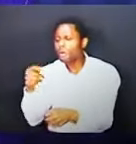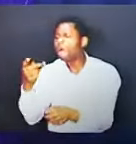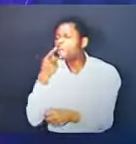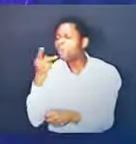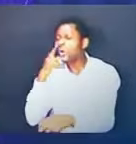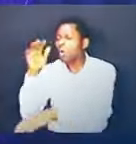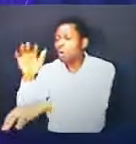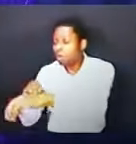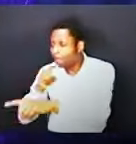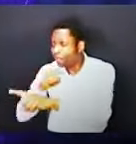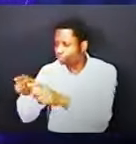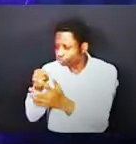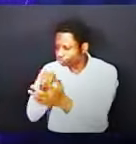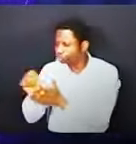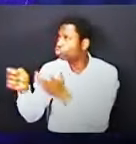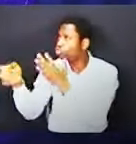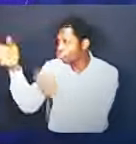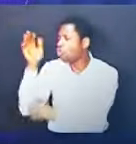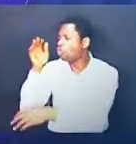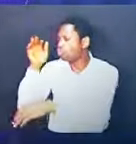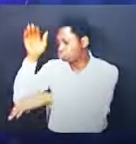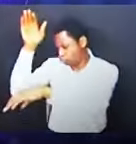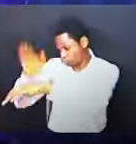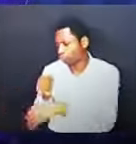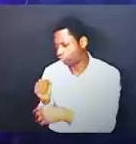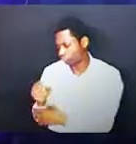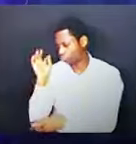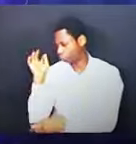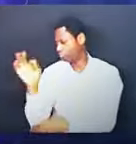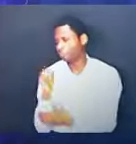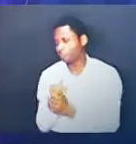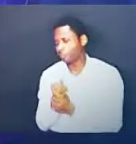it its goal impurities,